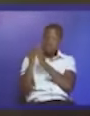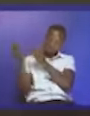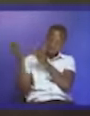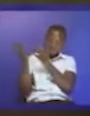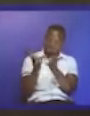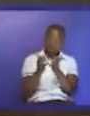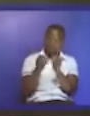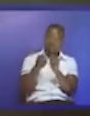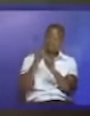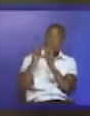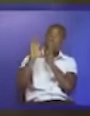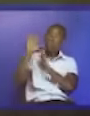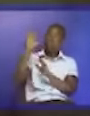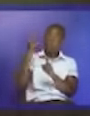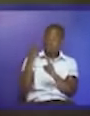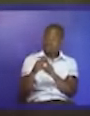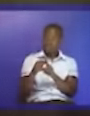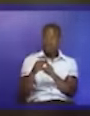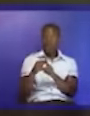from his word.